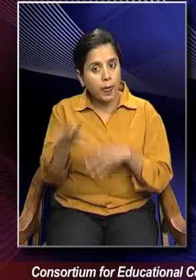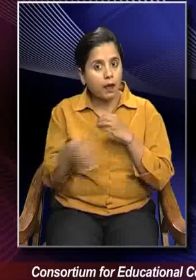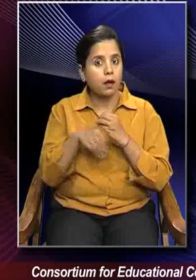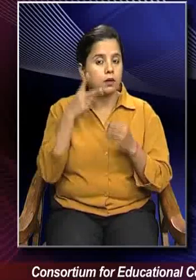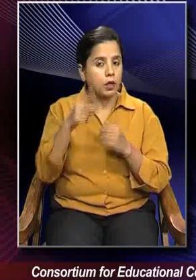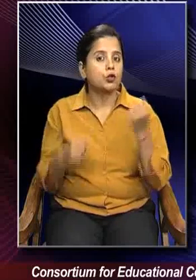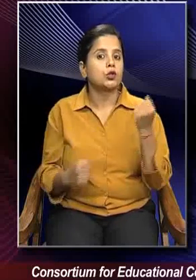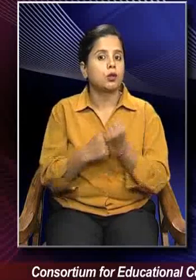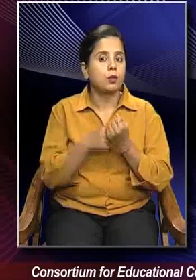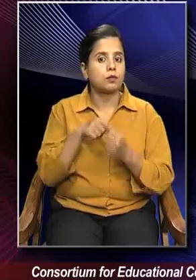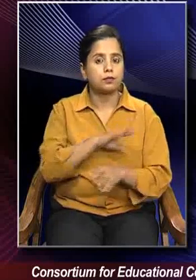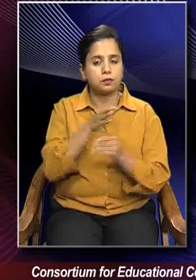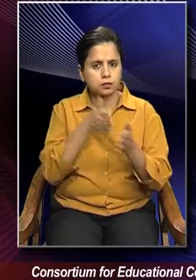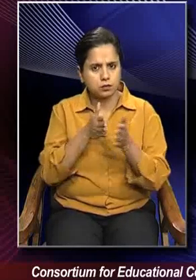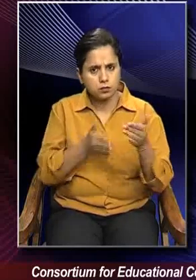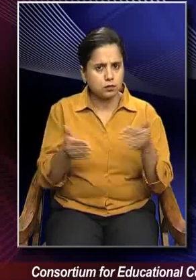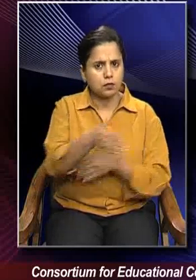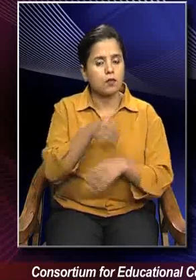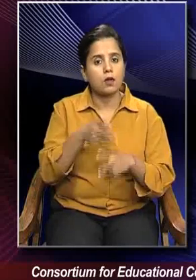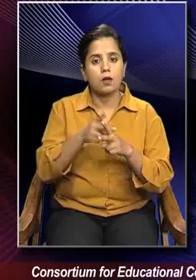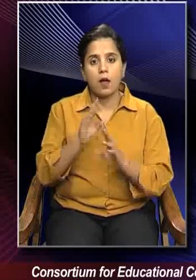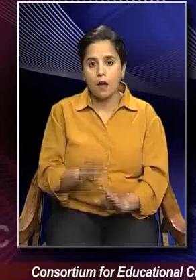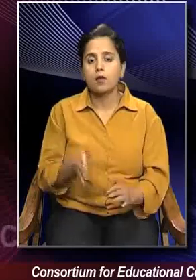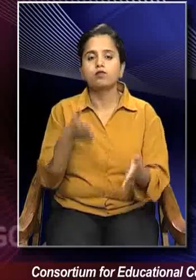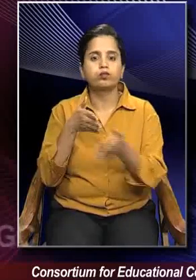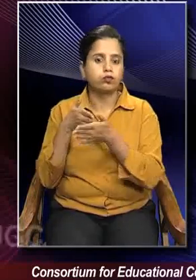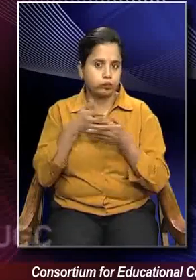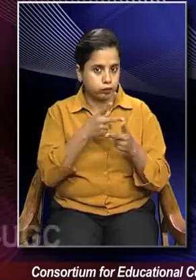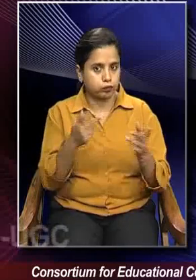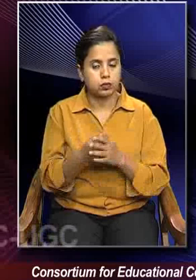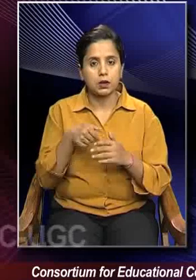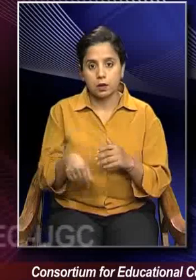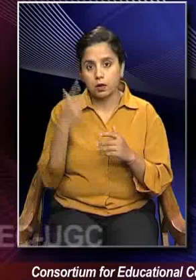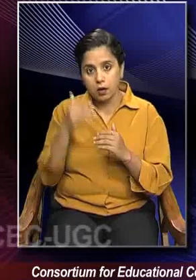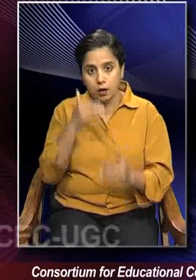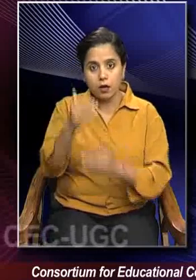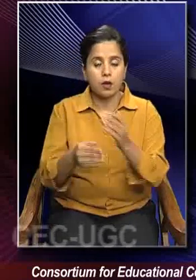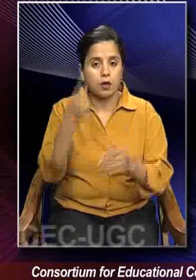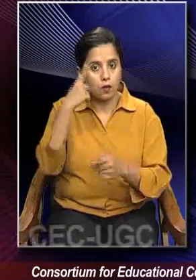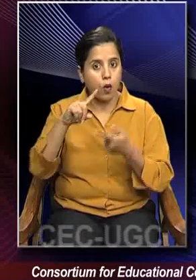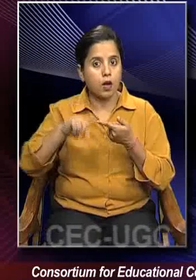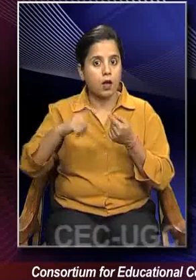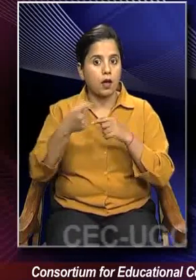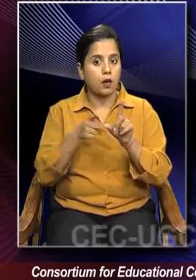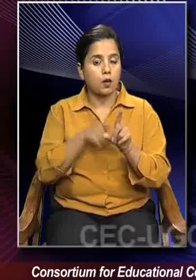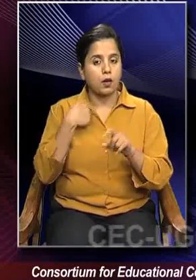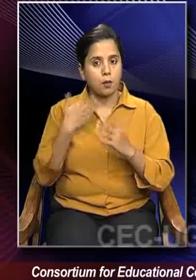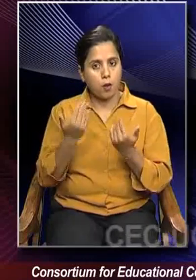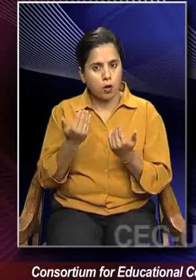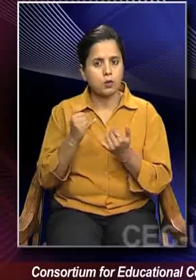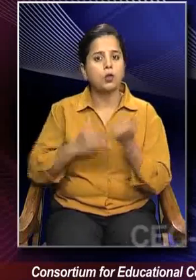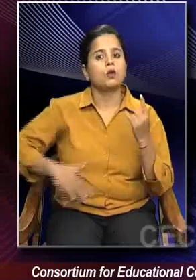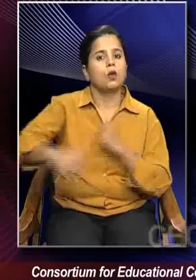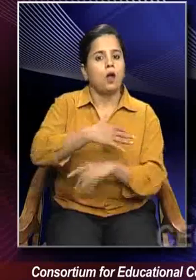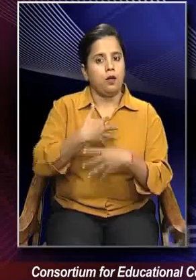support to overcome the existing barriers. By striving for equity, we can create a